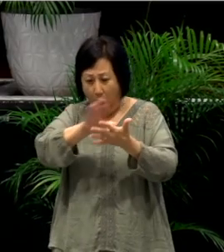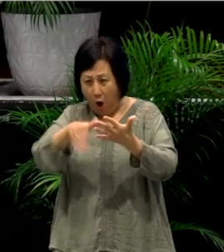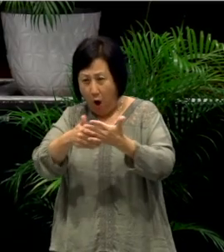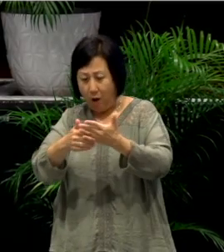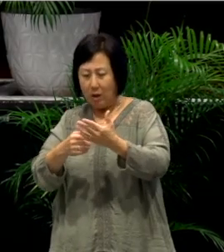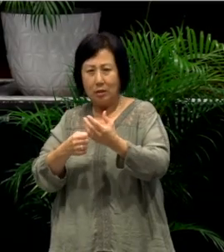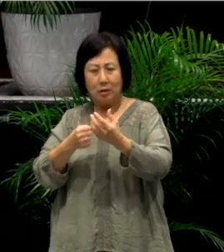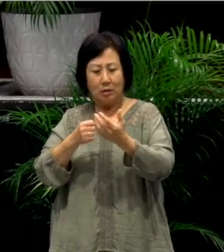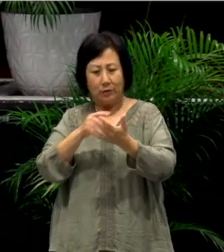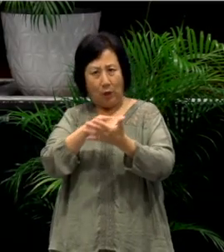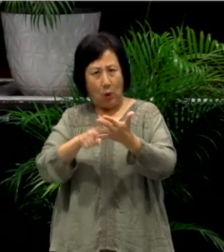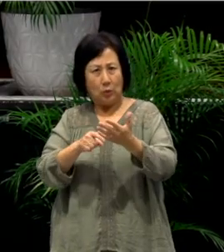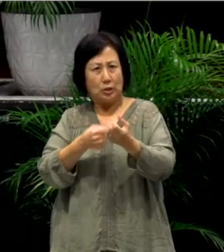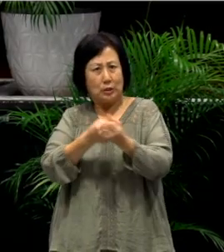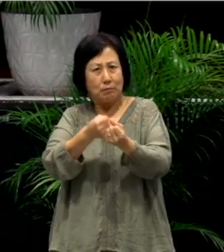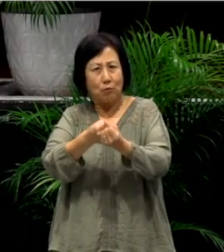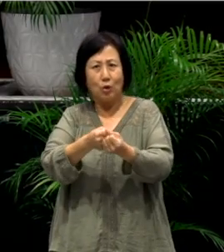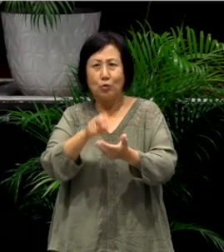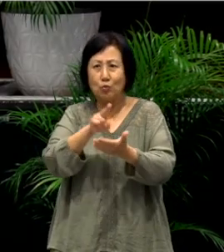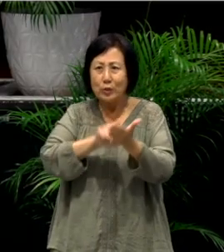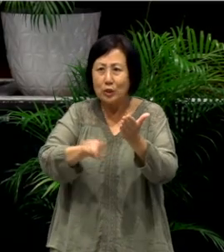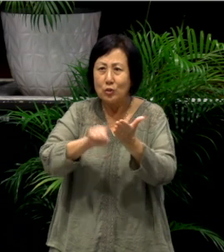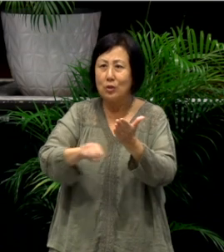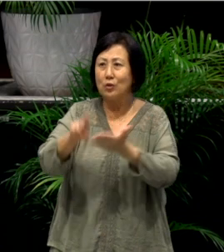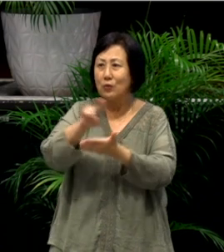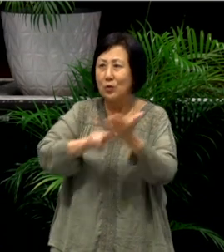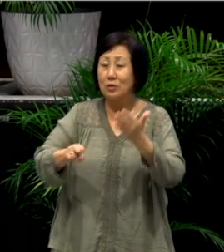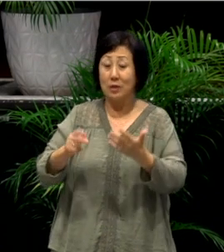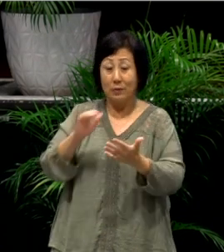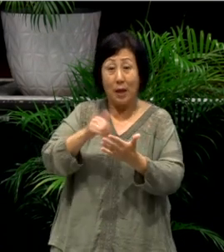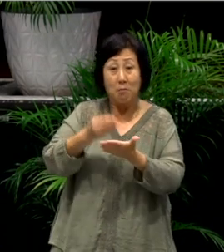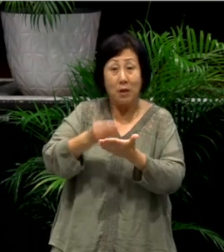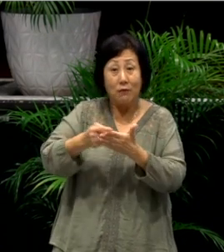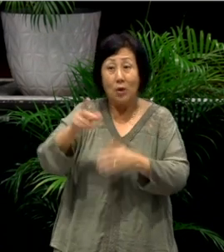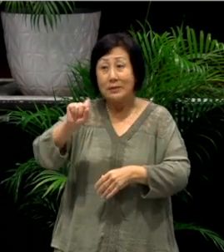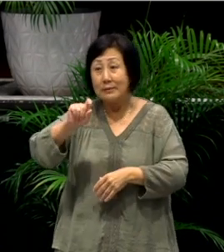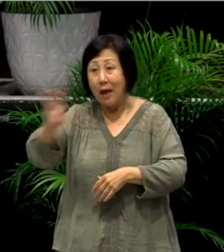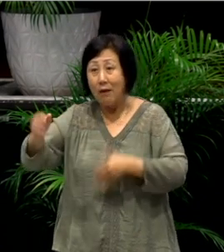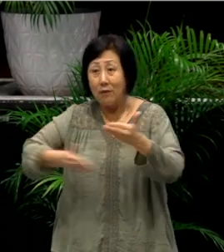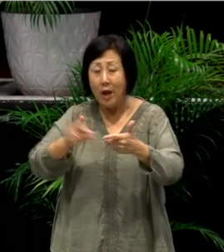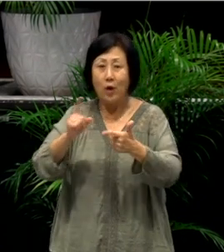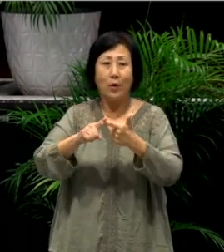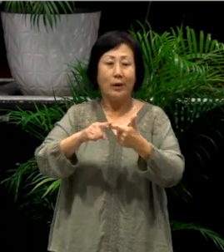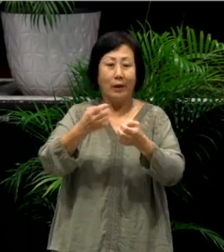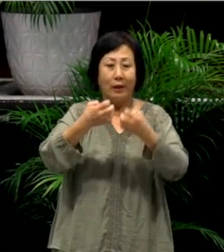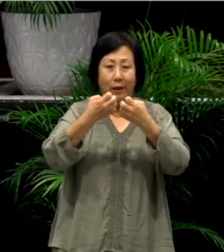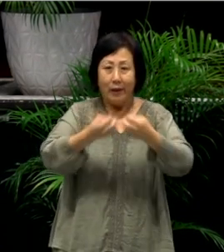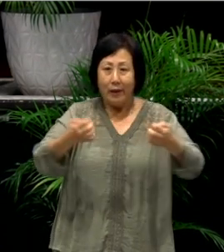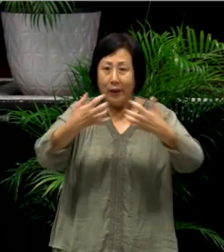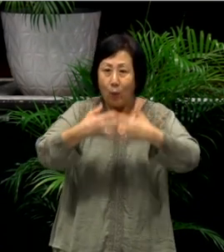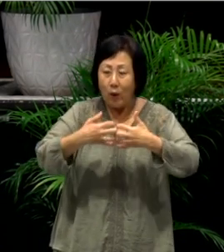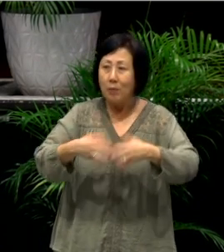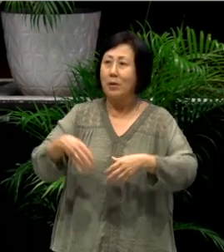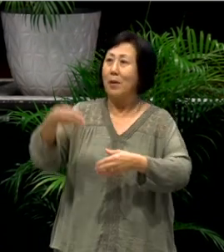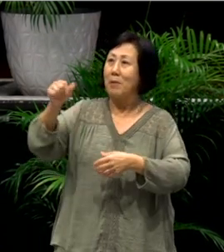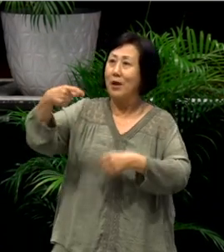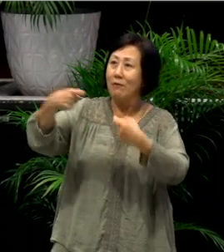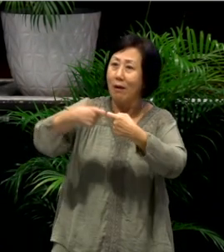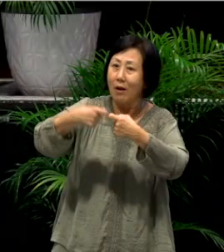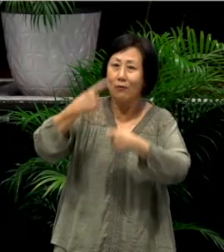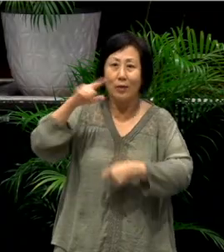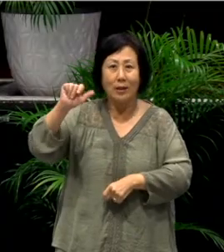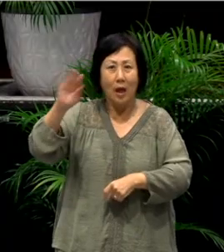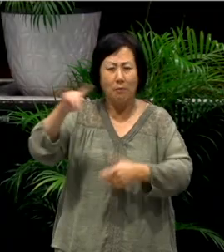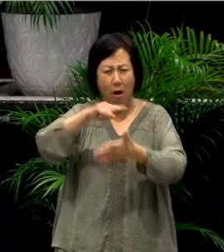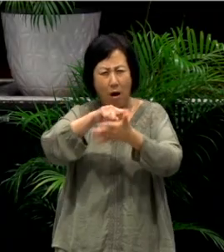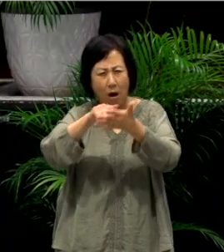research endeavor at a university, including staff, equipment, electricity to the lab, all